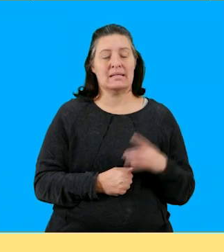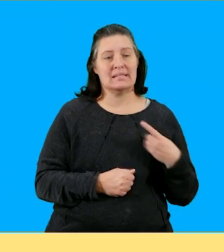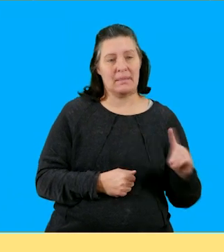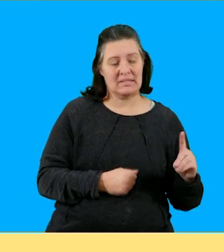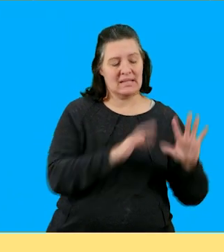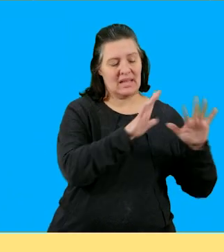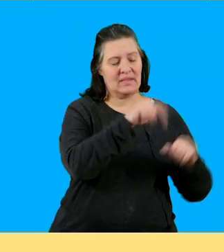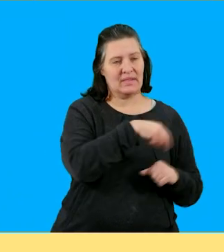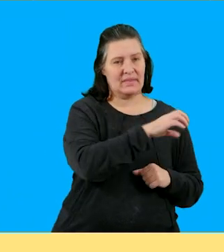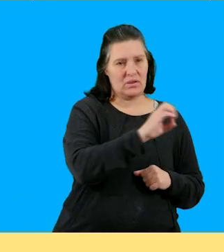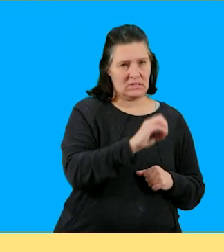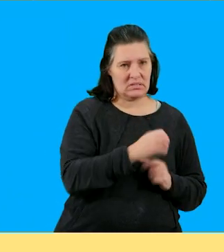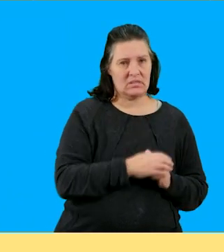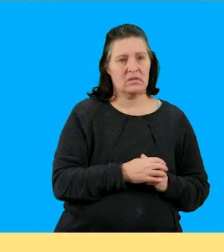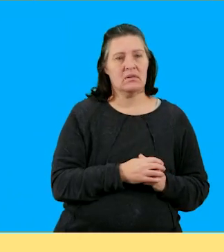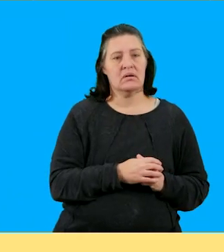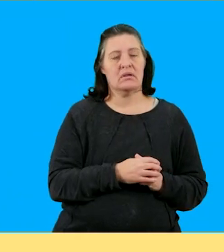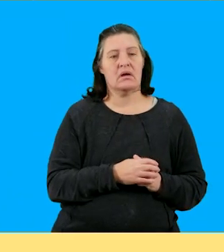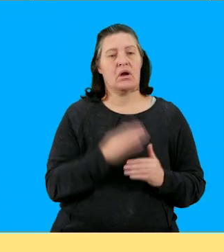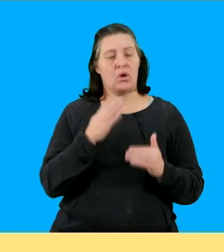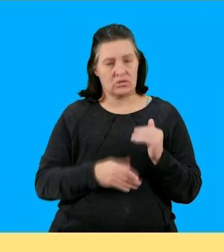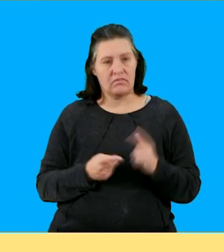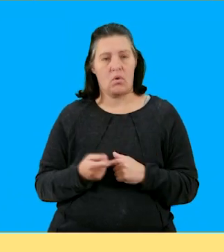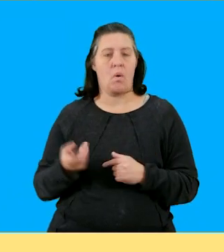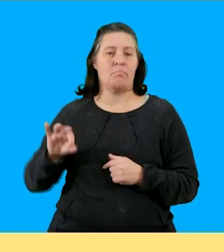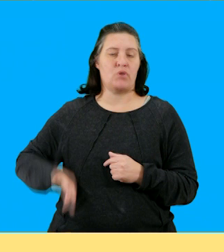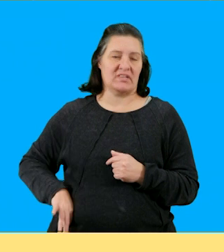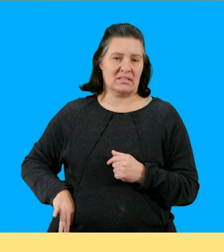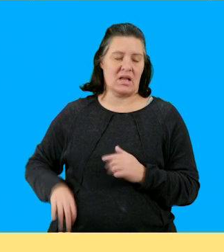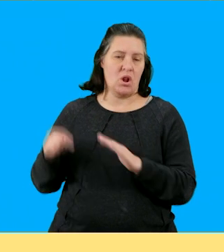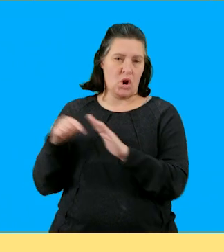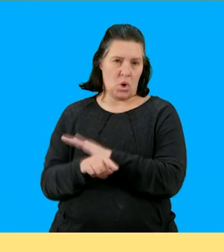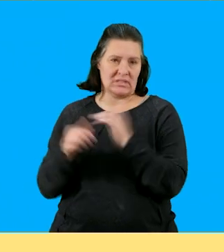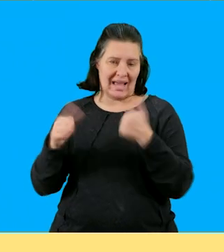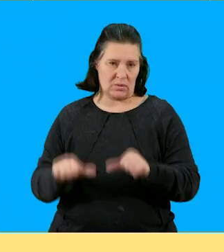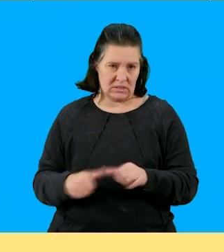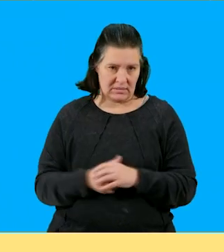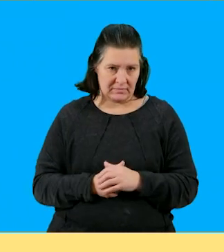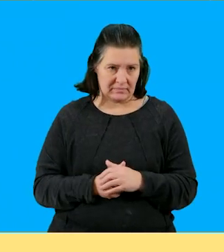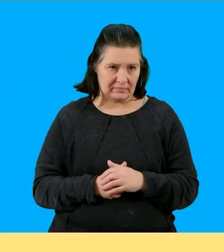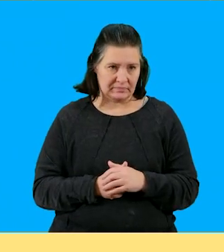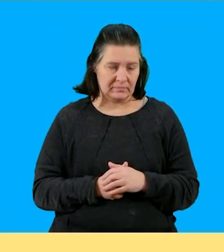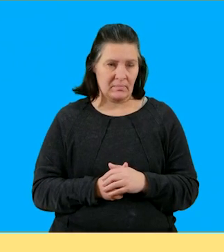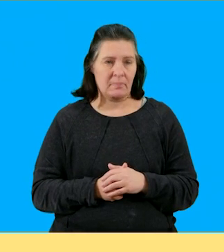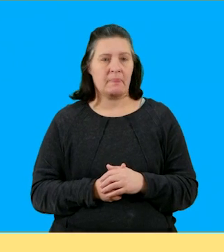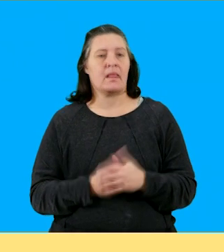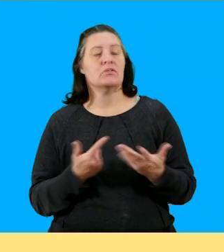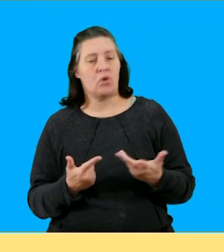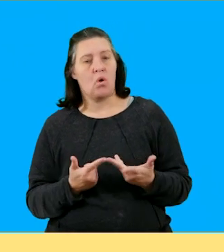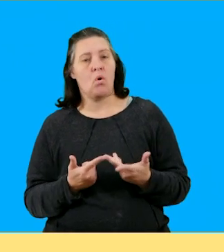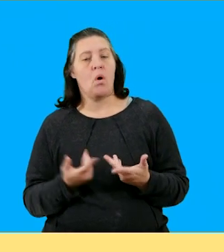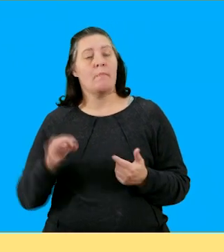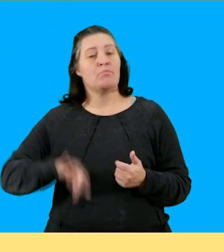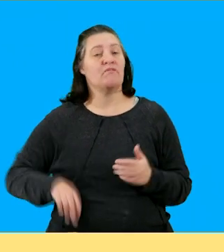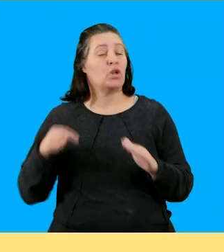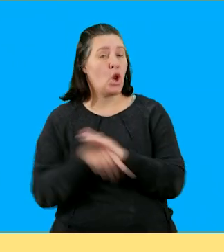trading stock, 10,000. And this will be closed off to your profit and loss account. In the